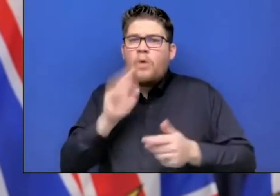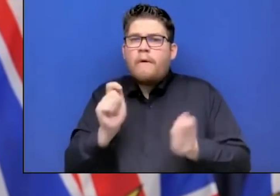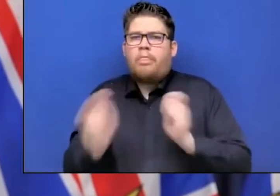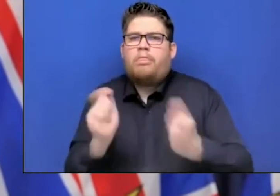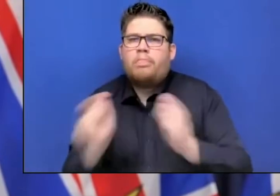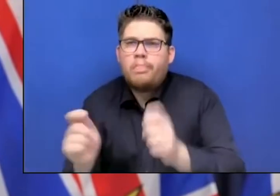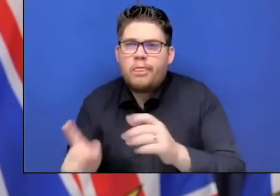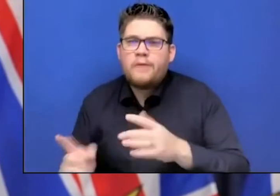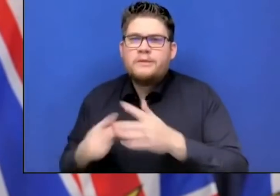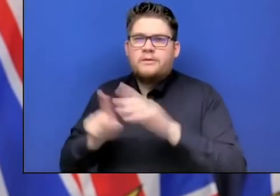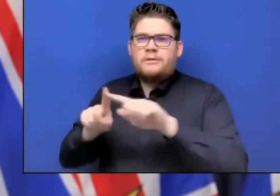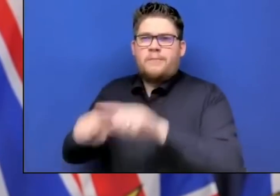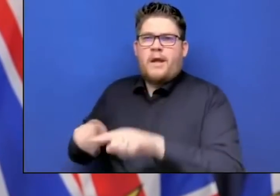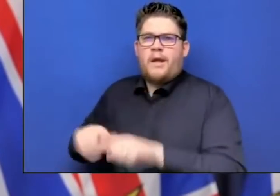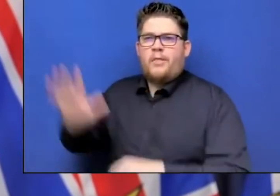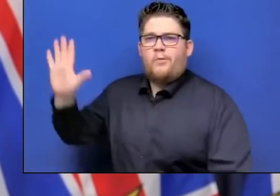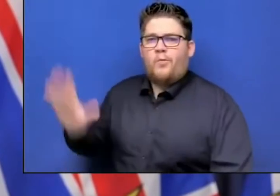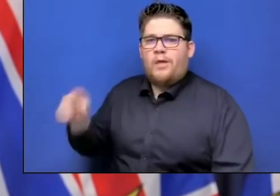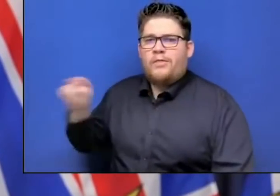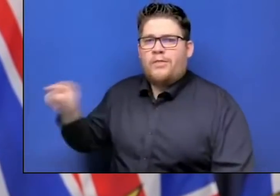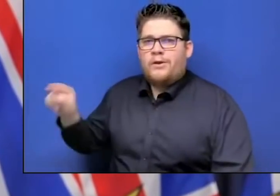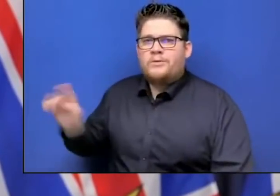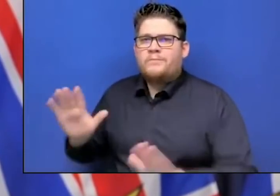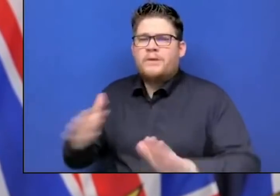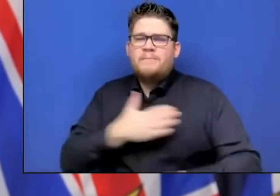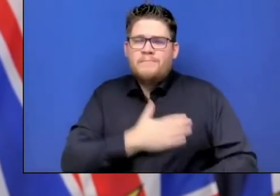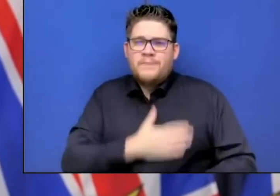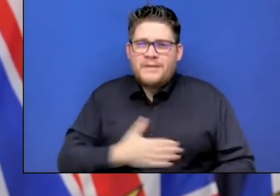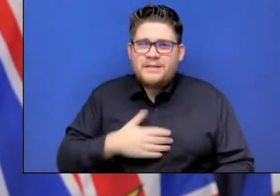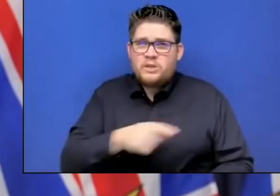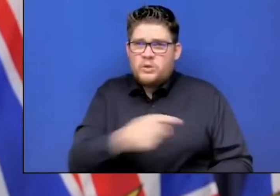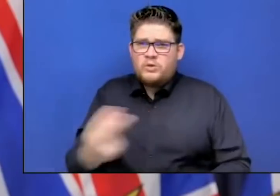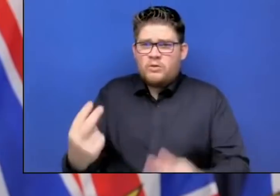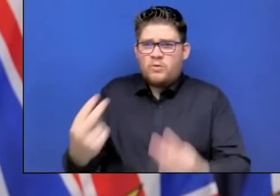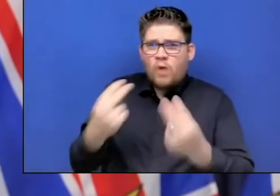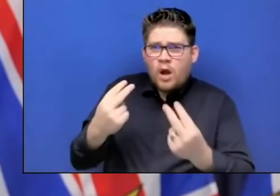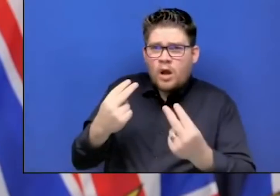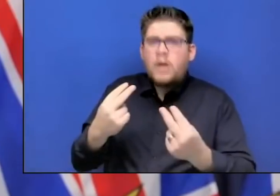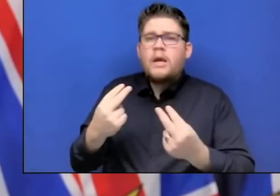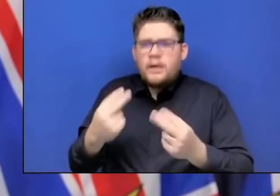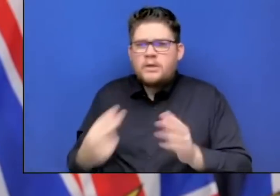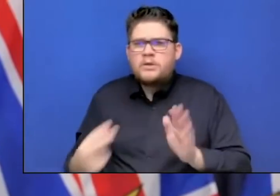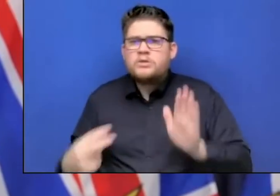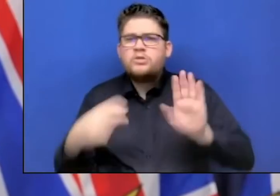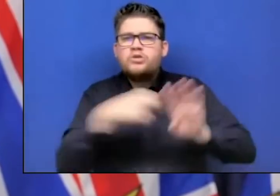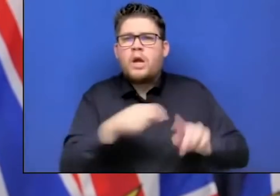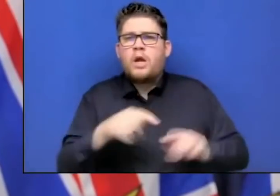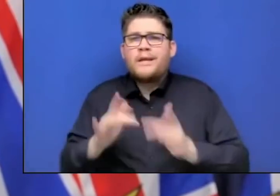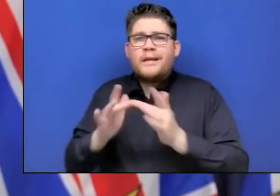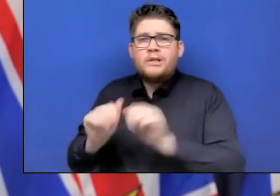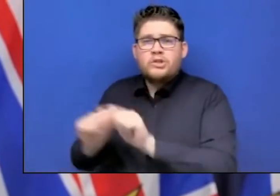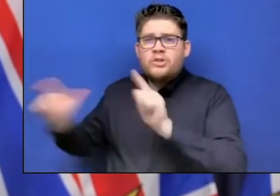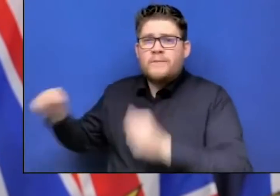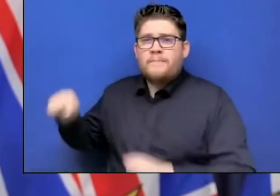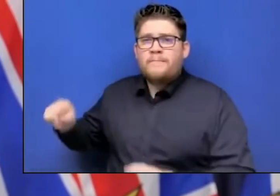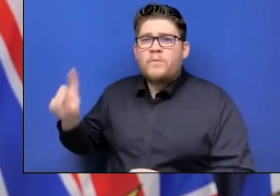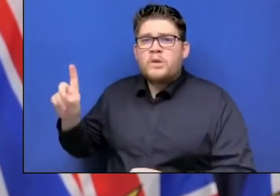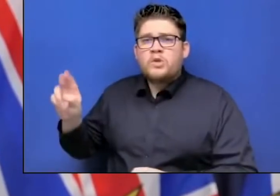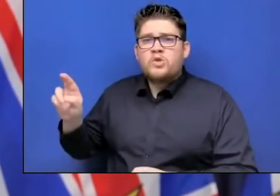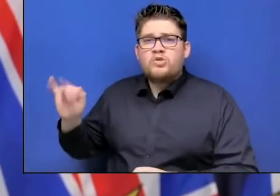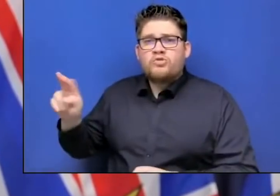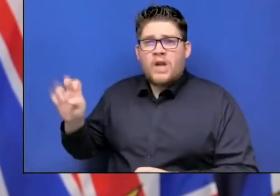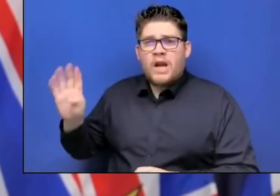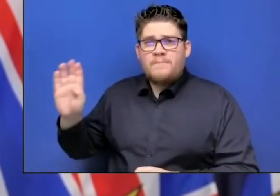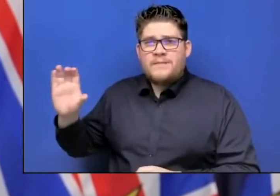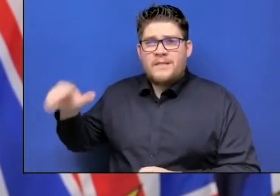latest information, I would urge those who are listening to this to refer to Drive BC always. Last evening,